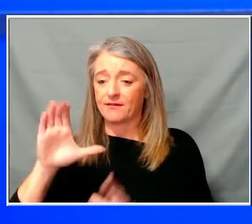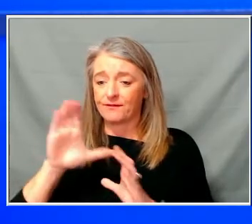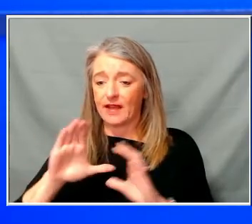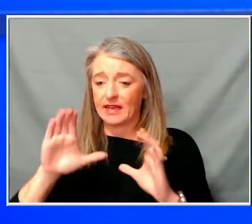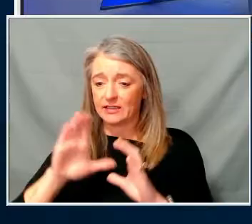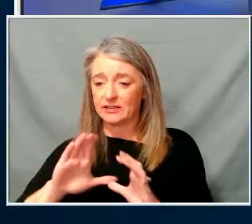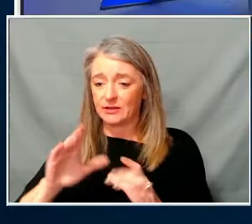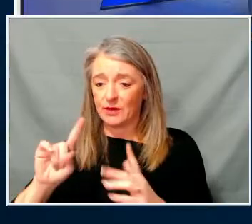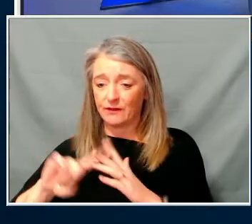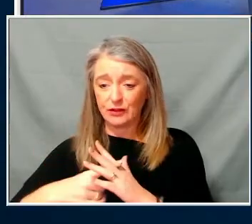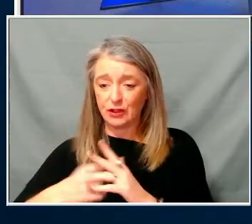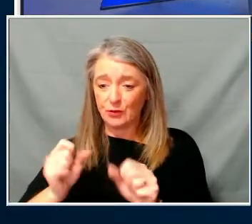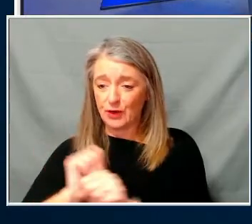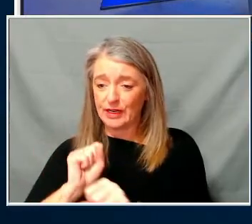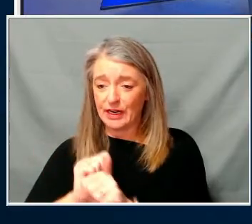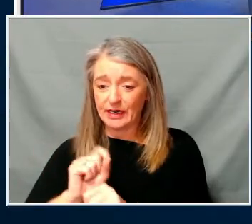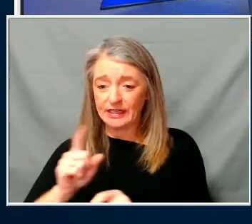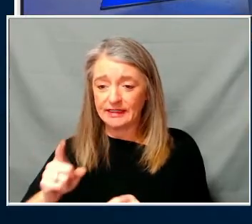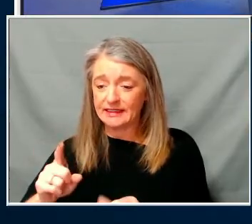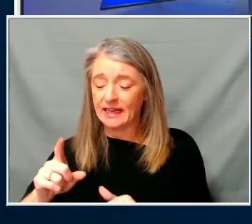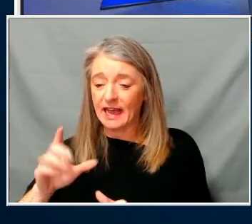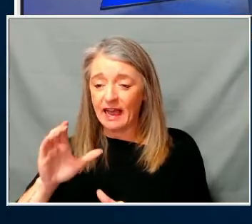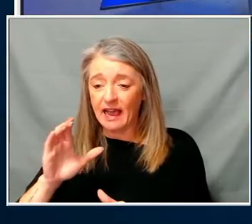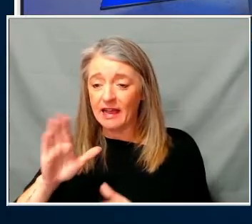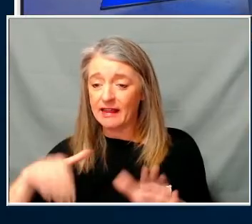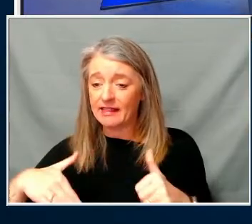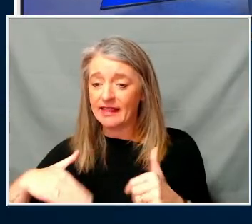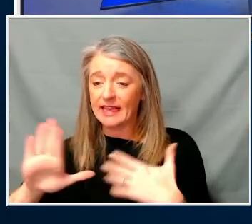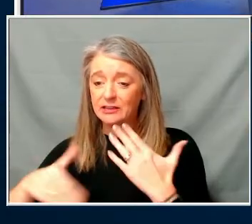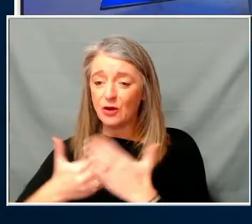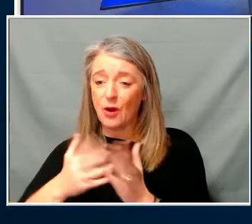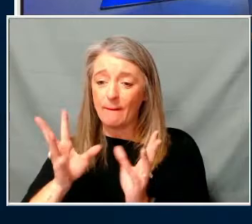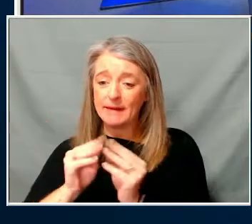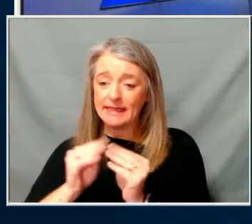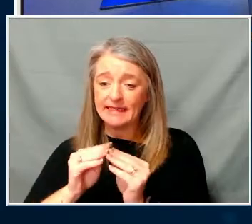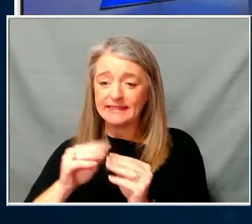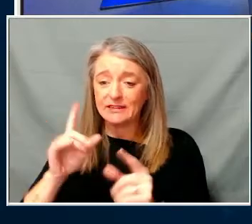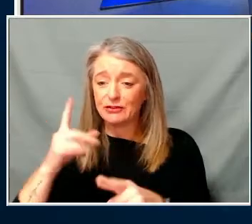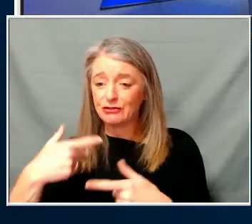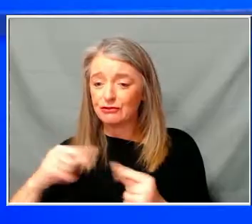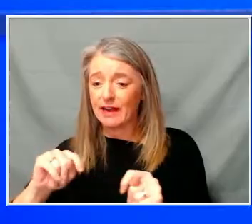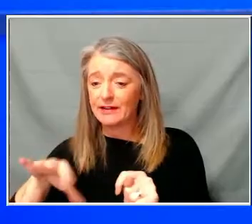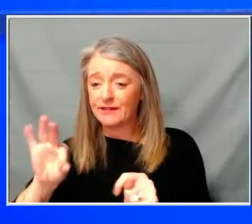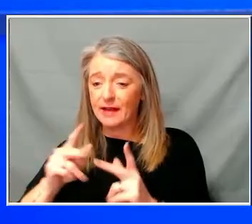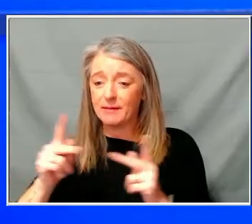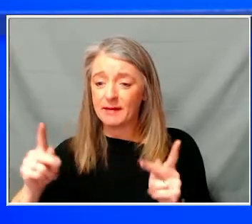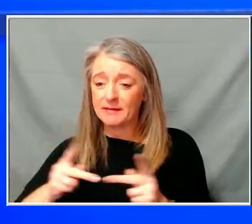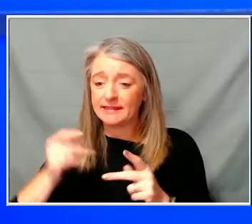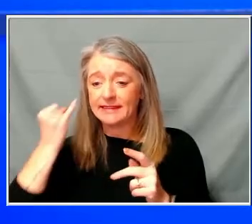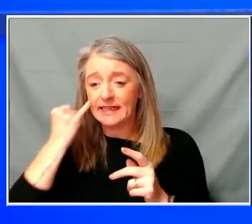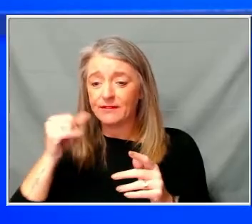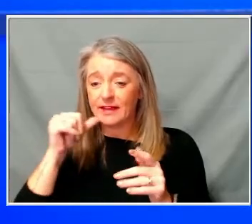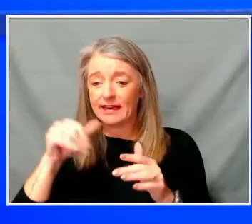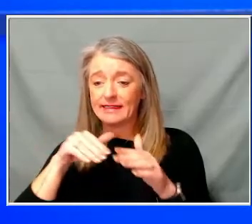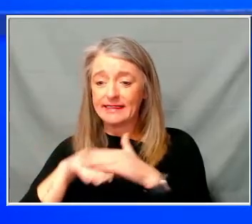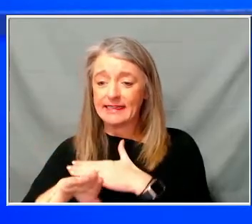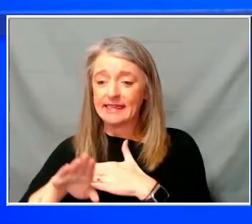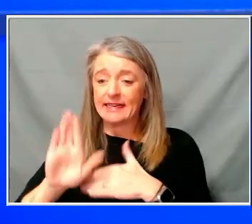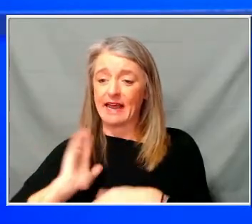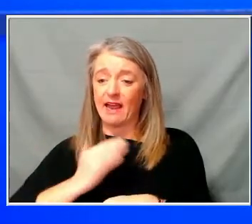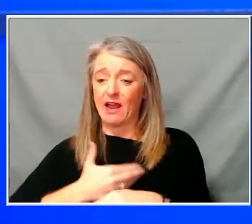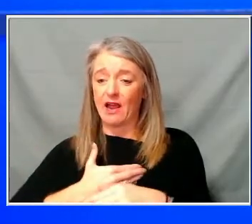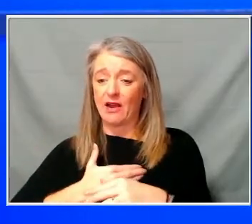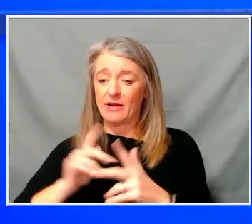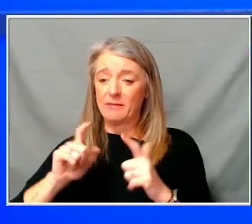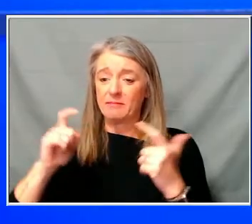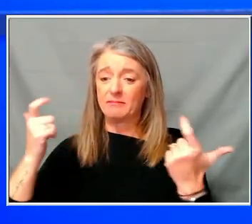you. Like, I would wind up late to every meeting, lost. I mean, for those of you who have not been to the health system, it's a very large, expansive